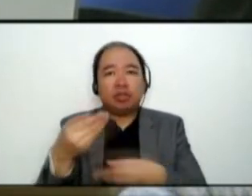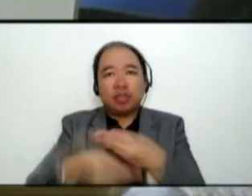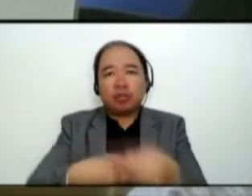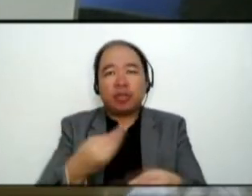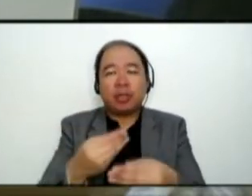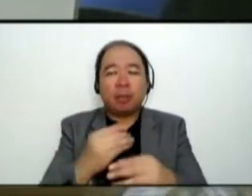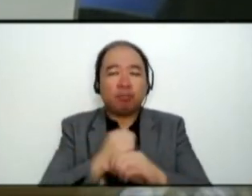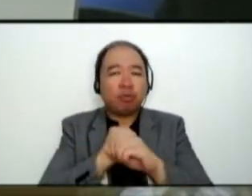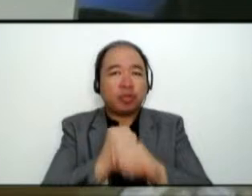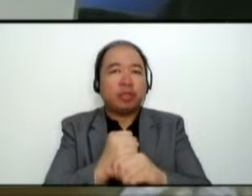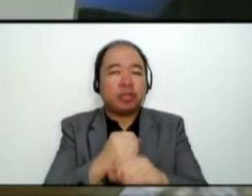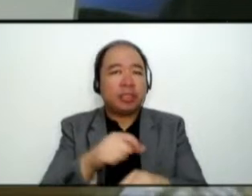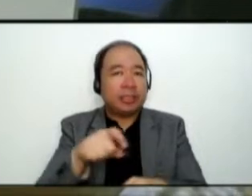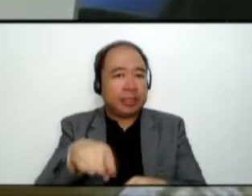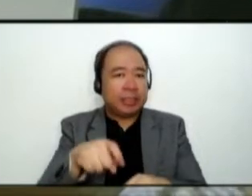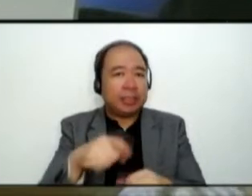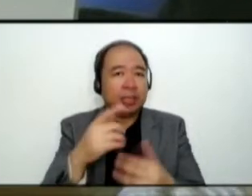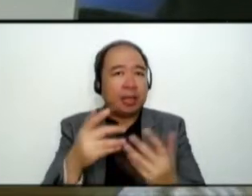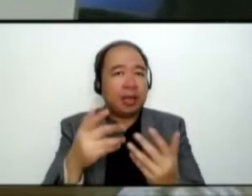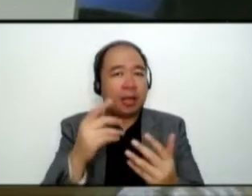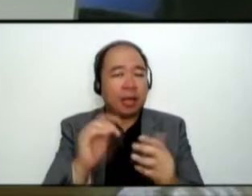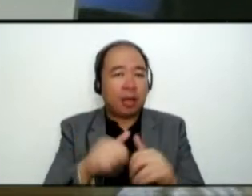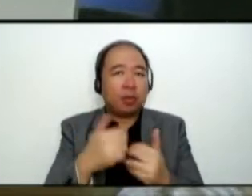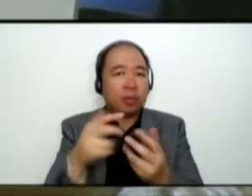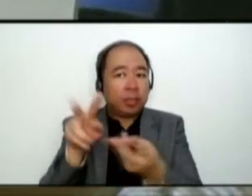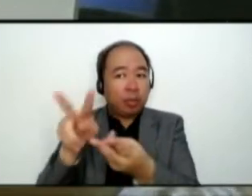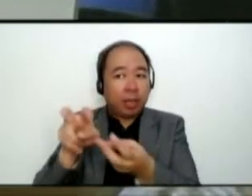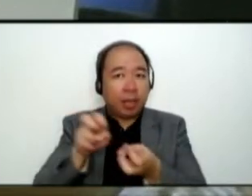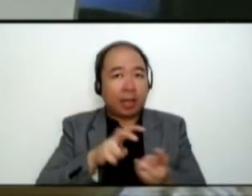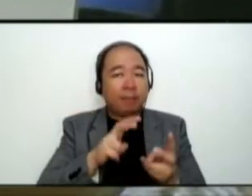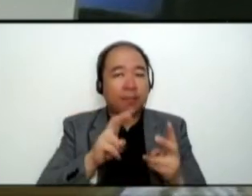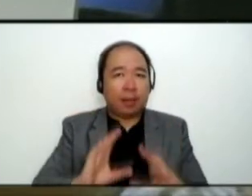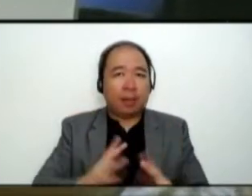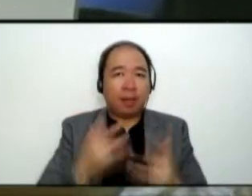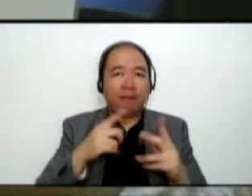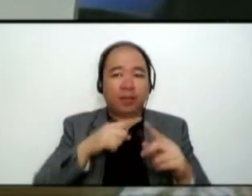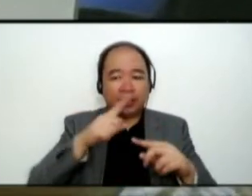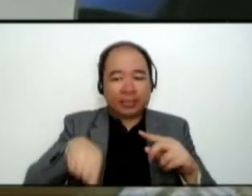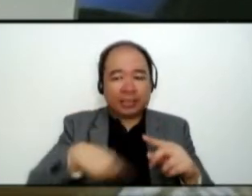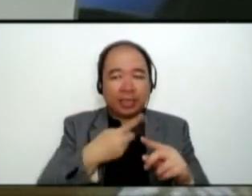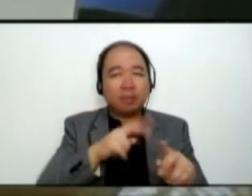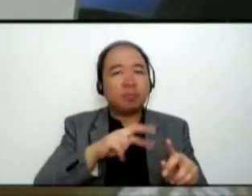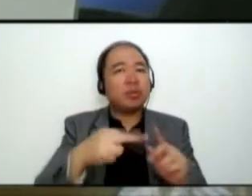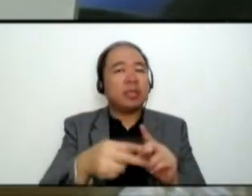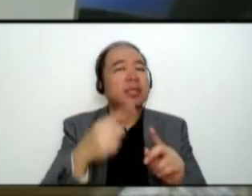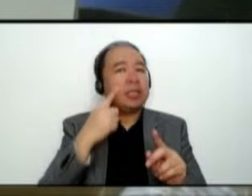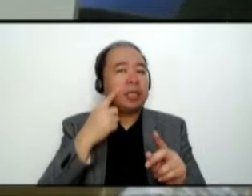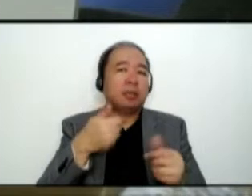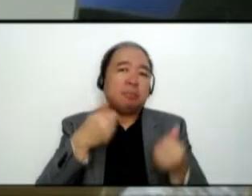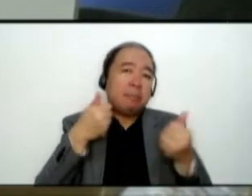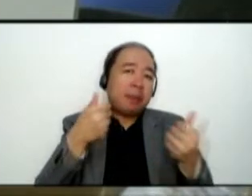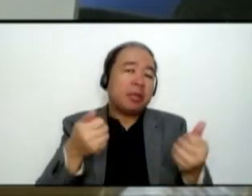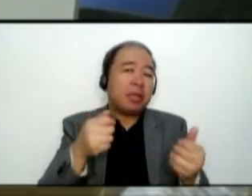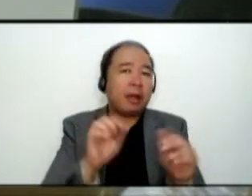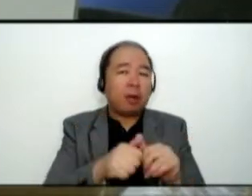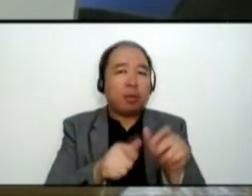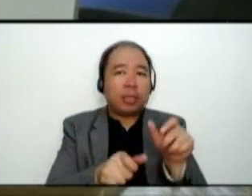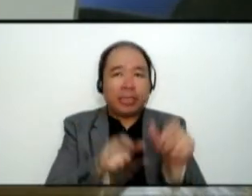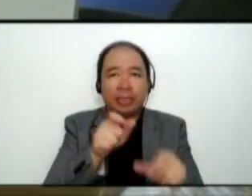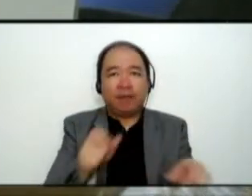needs, adopting a life cycle perspective, would be a better safeguard for individuals living